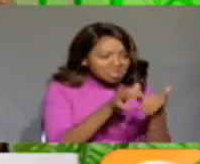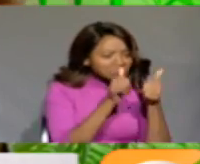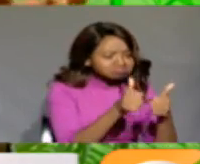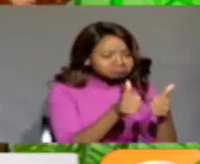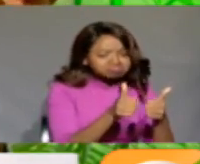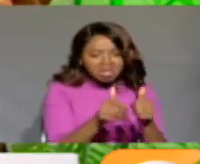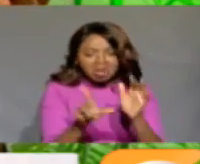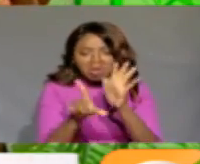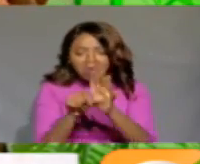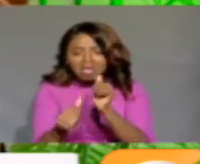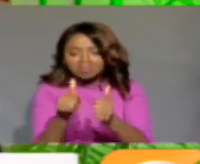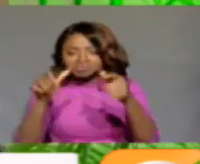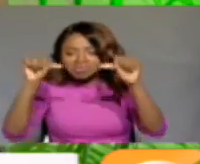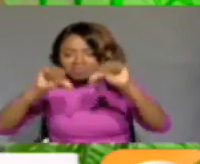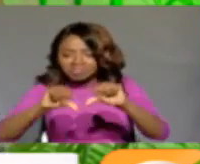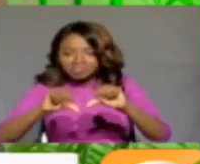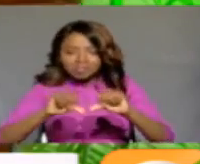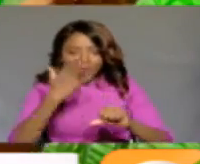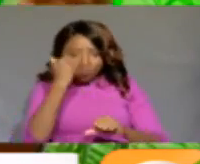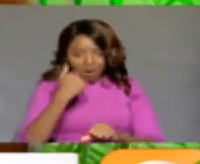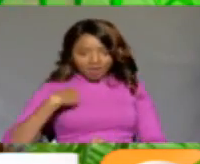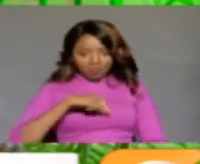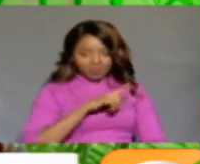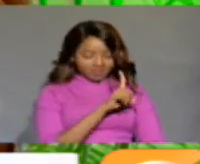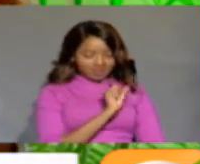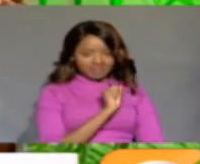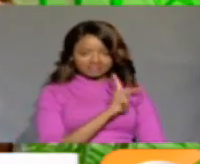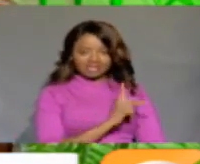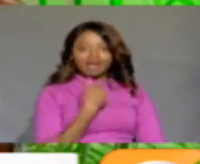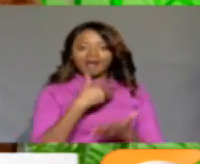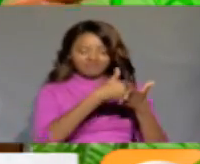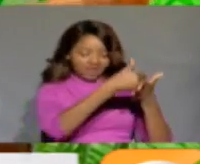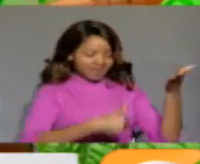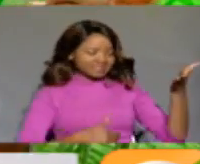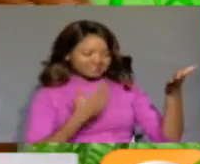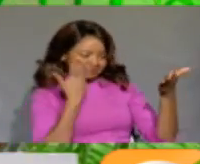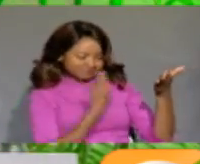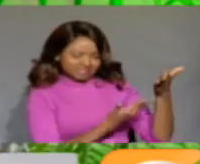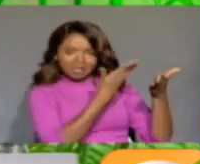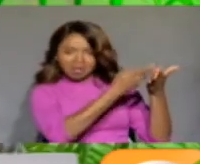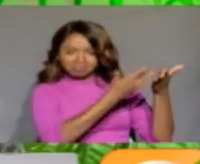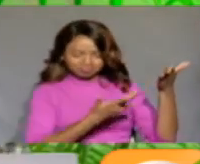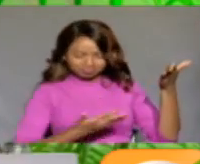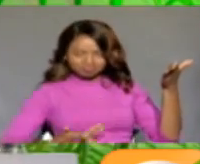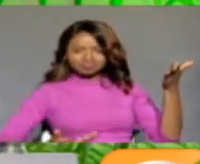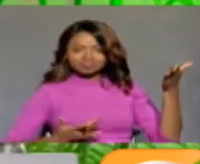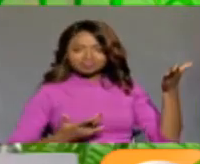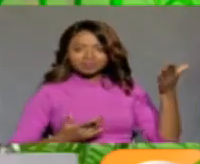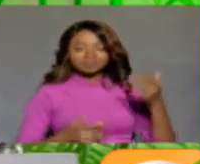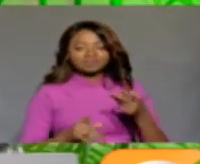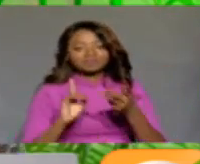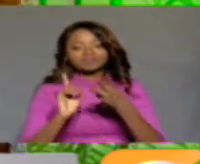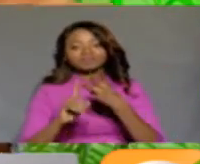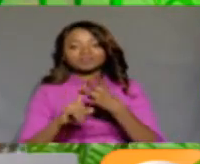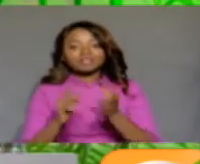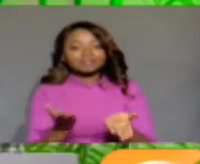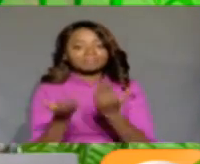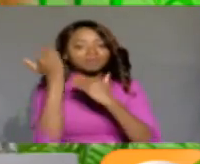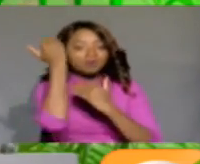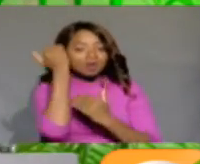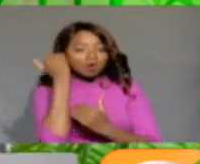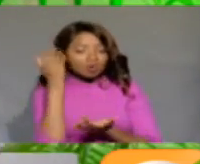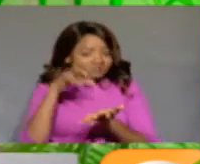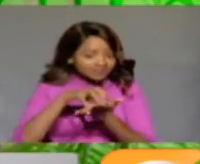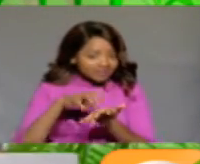Okay. Our list is there. You can be able to tell this lawyer is active, this one is not active, all right, and all that. In terms of prosecution of matters in